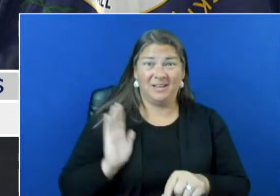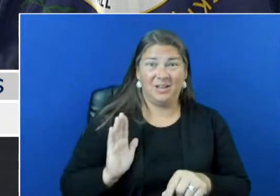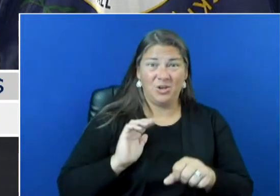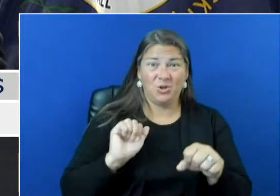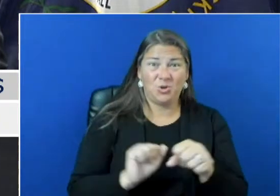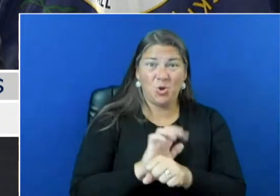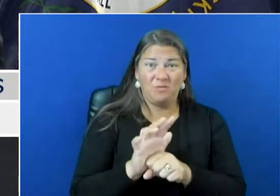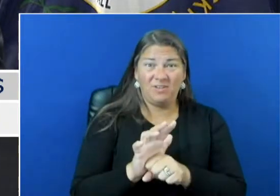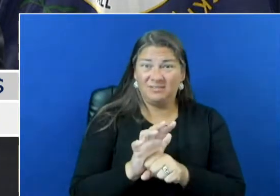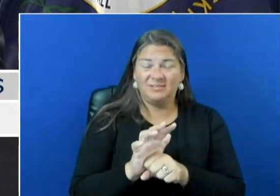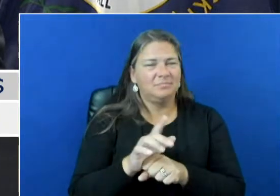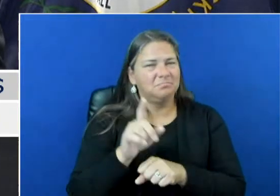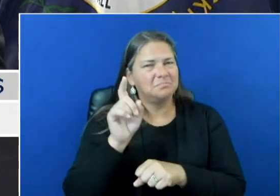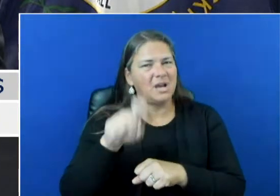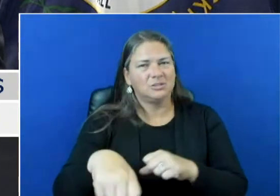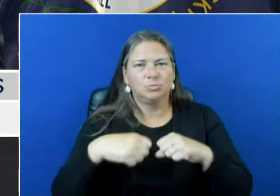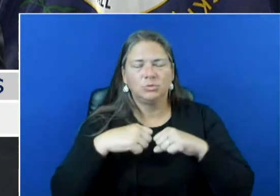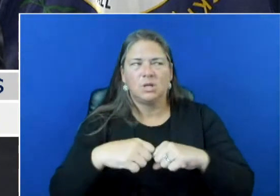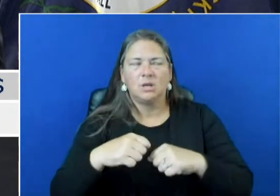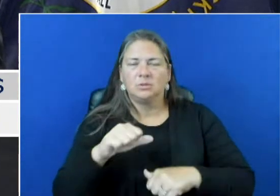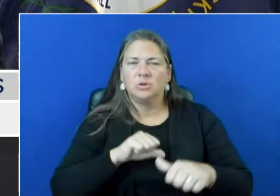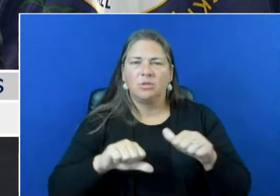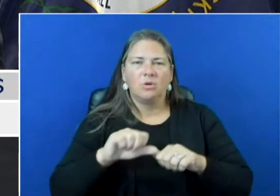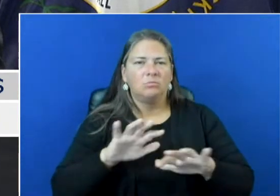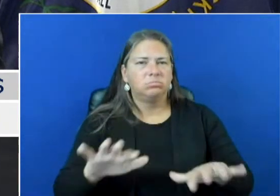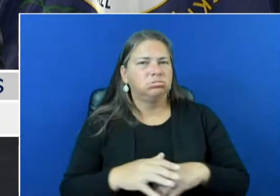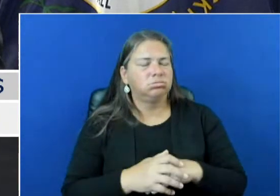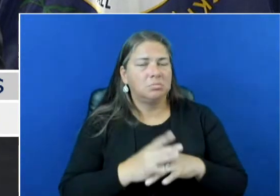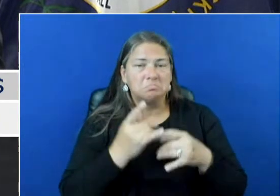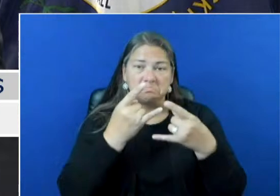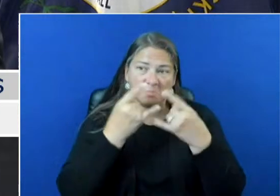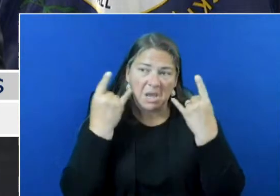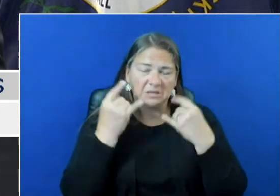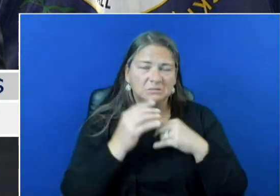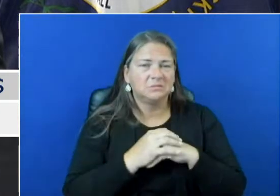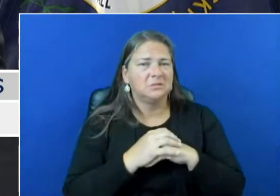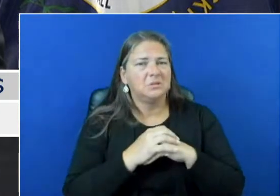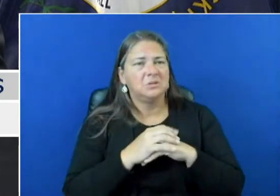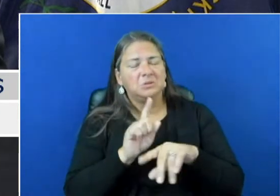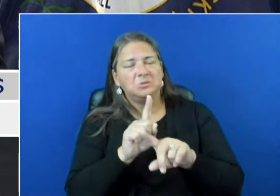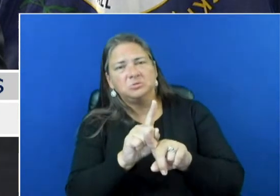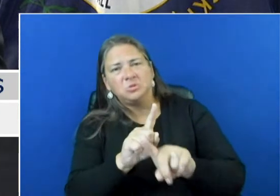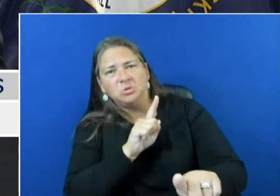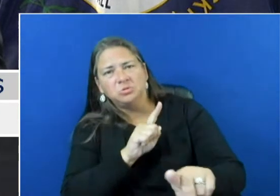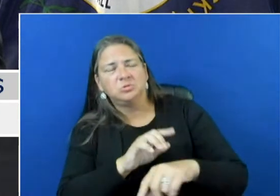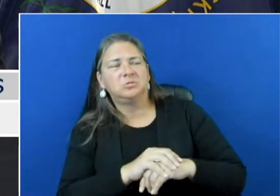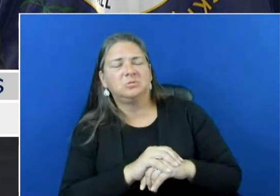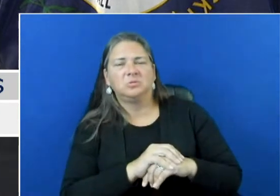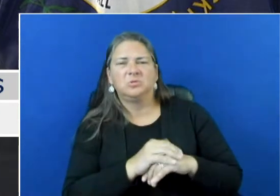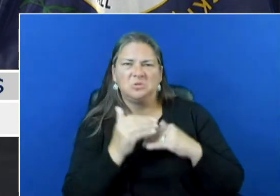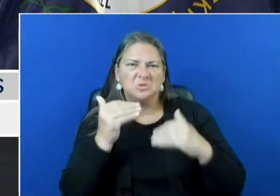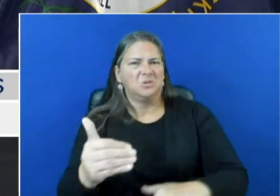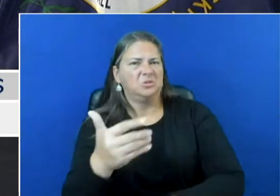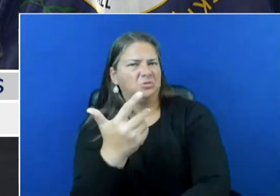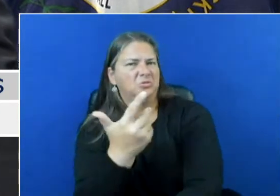mask, be socially distanced, and get vaccinated. So today I'm